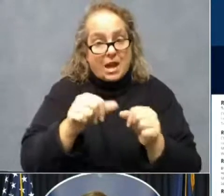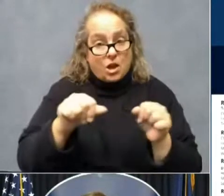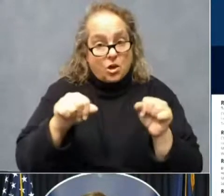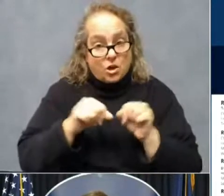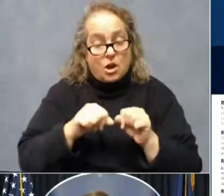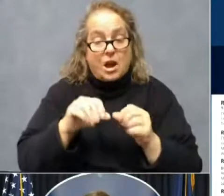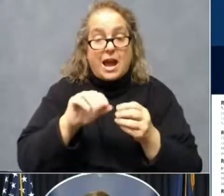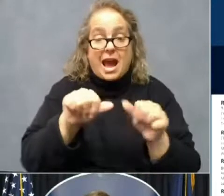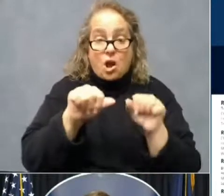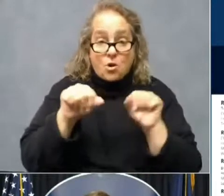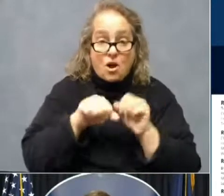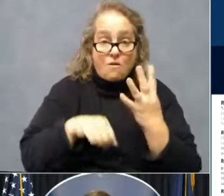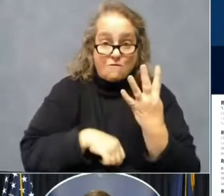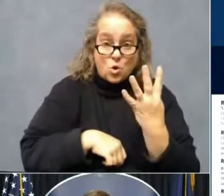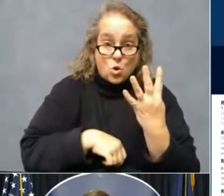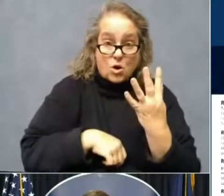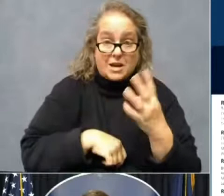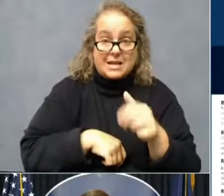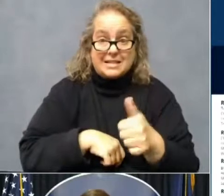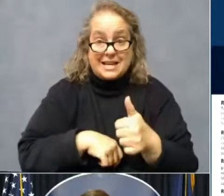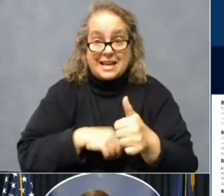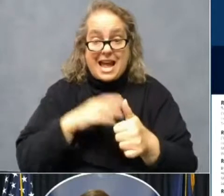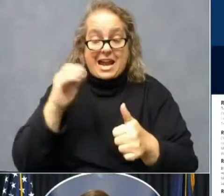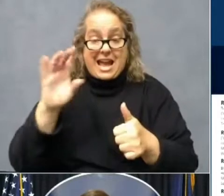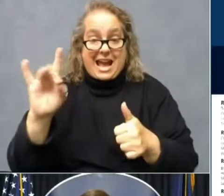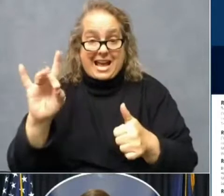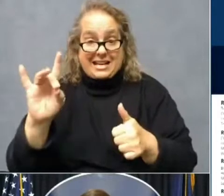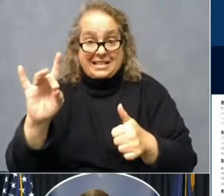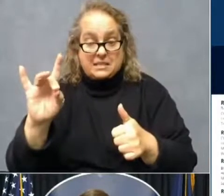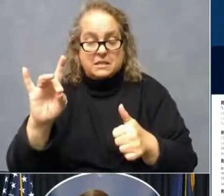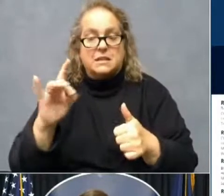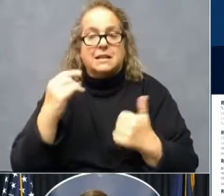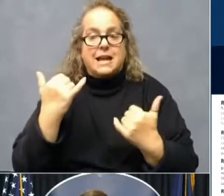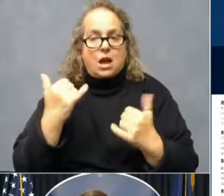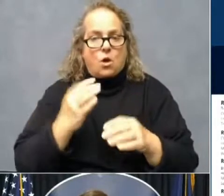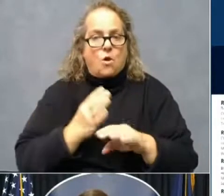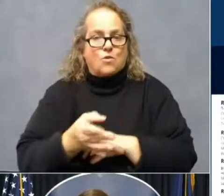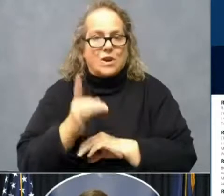10, and 8, are currently over 80%. In fact,